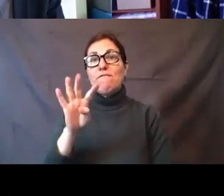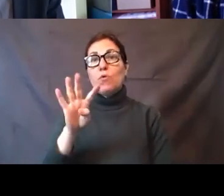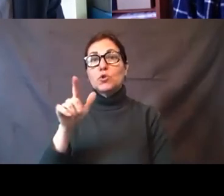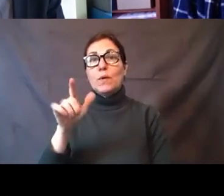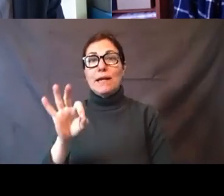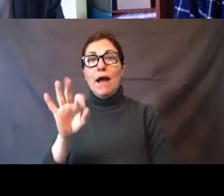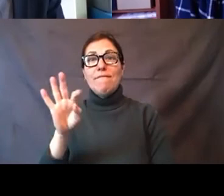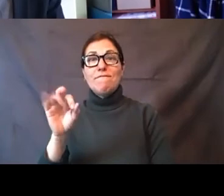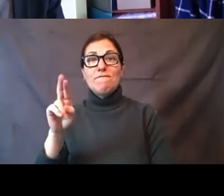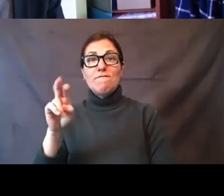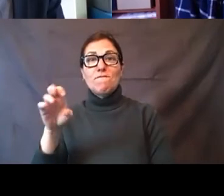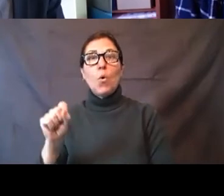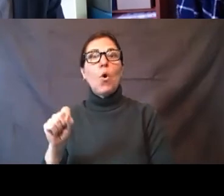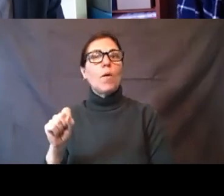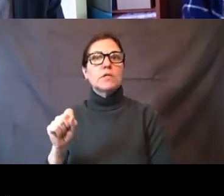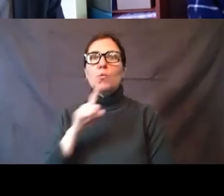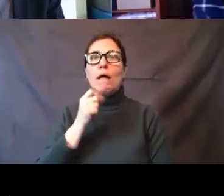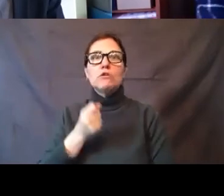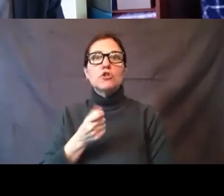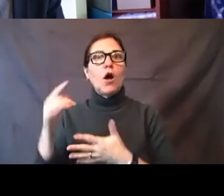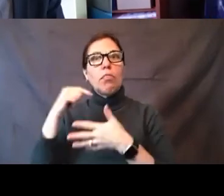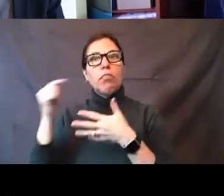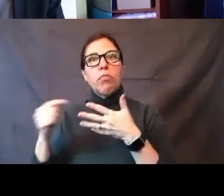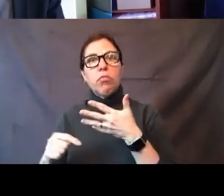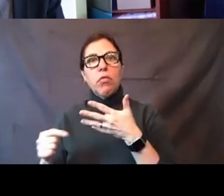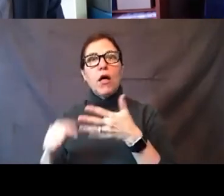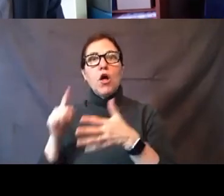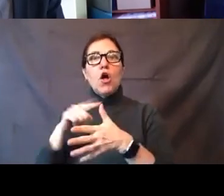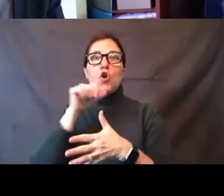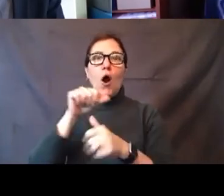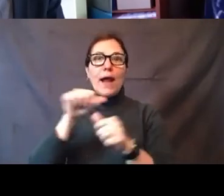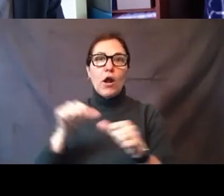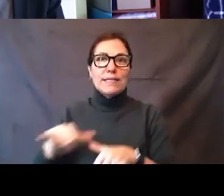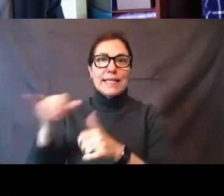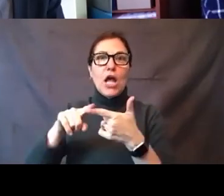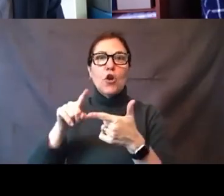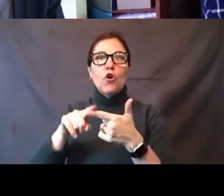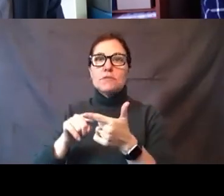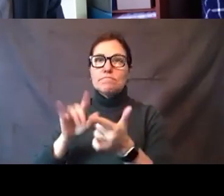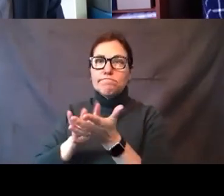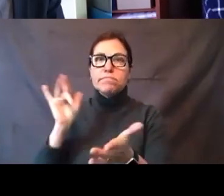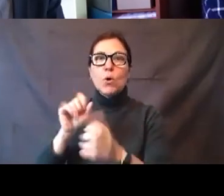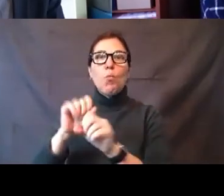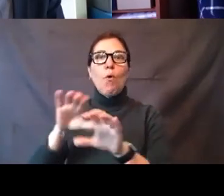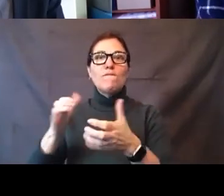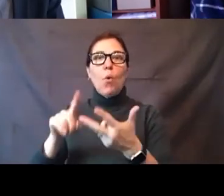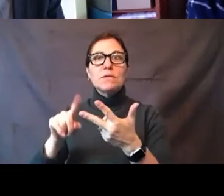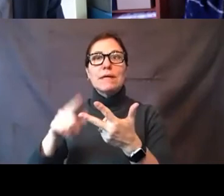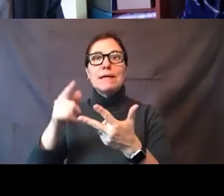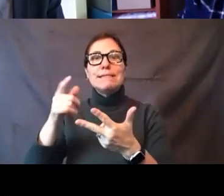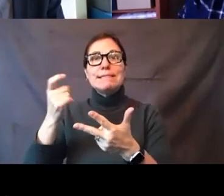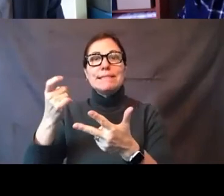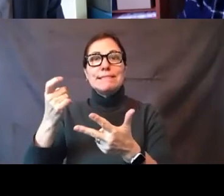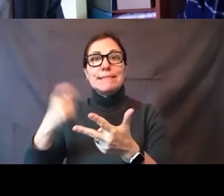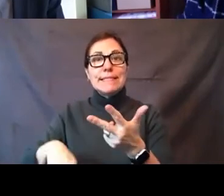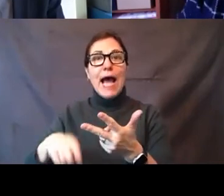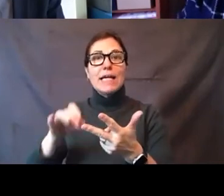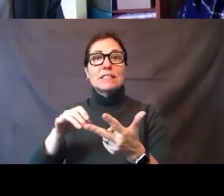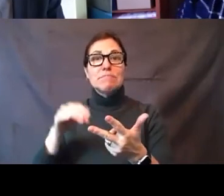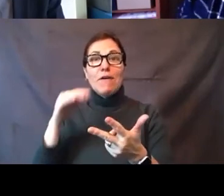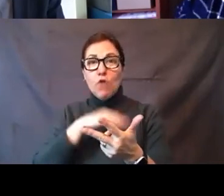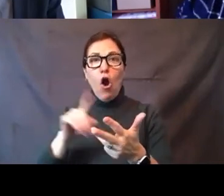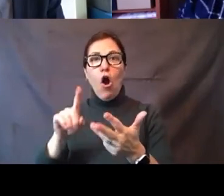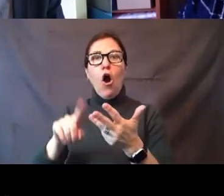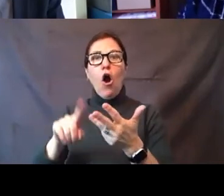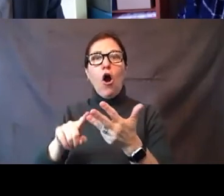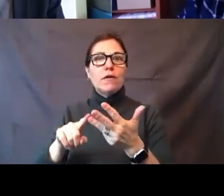created all these issues: non-area standards, exploited workforce, tax fraud, wage theft, lack of health